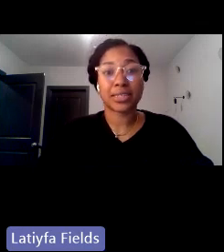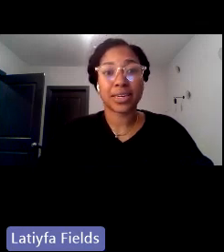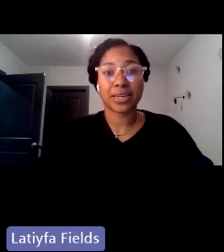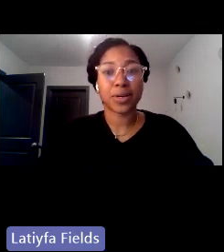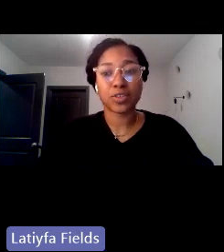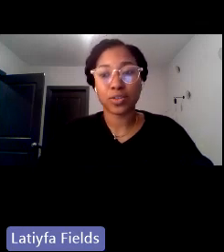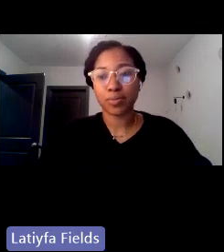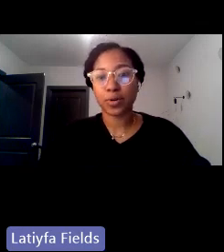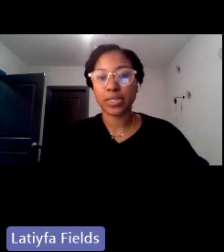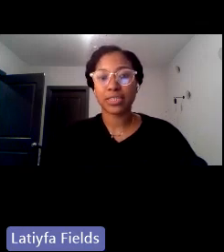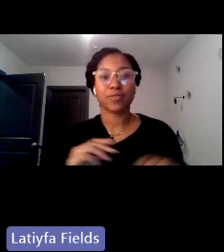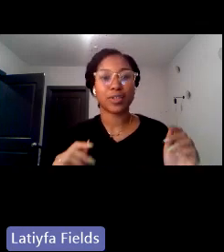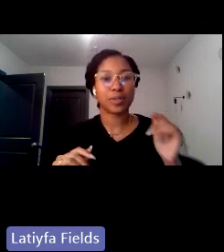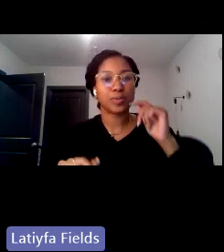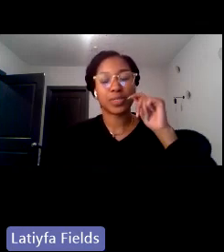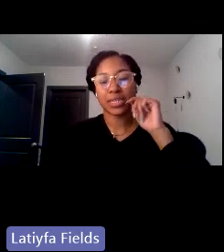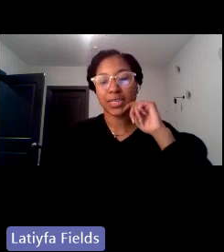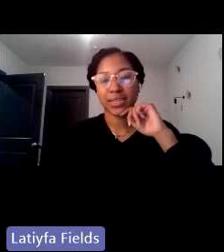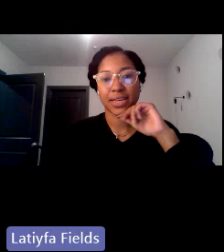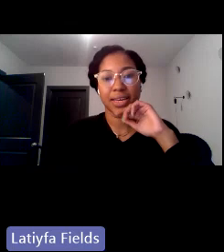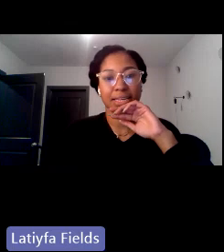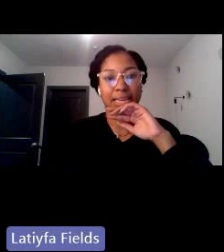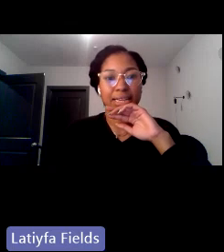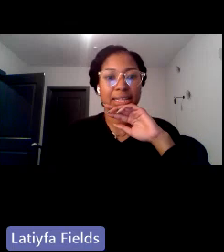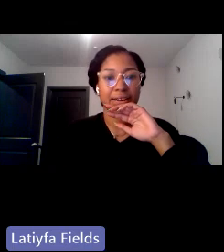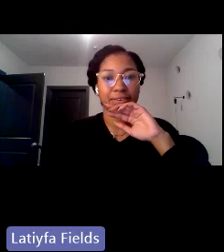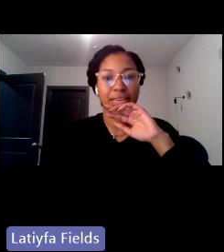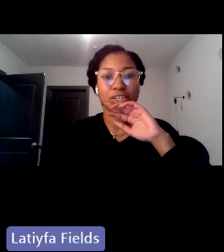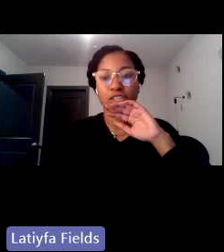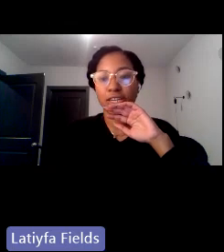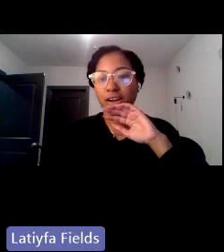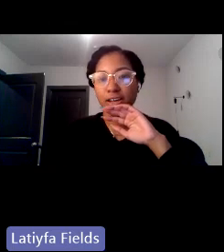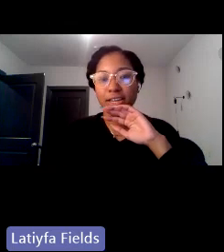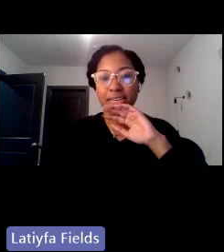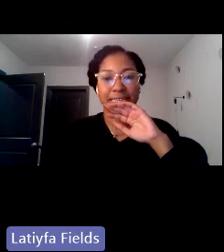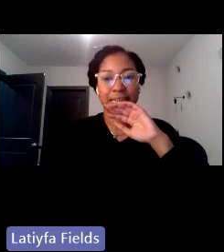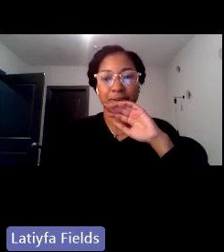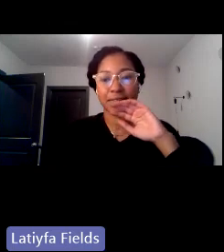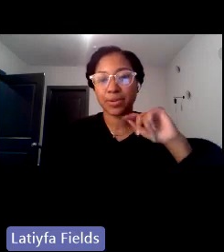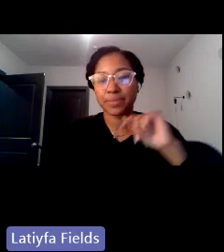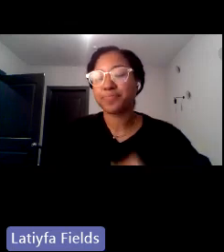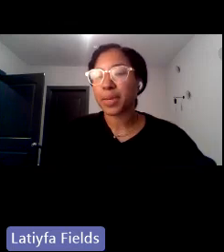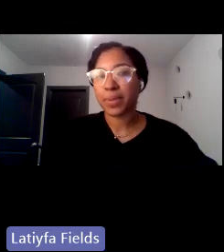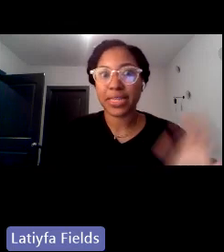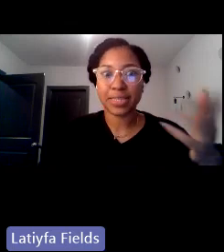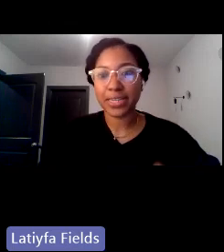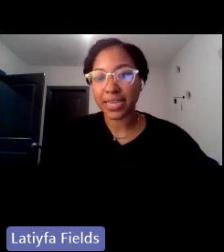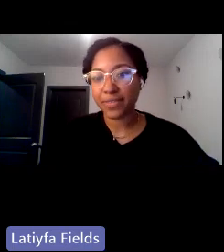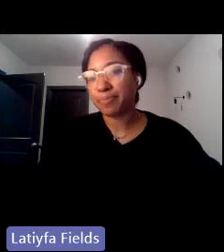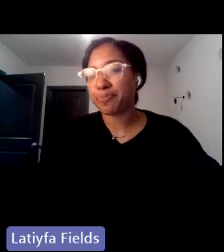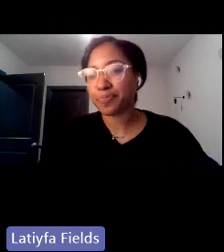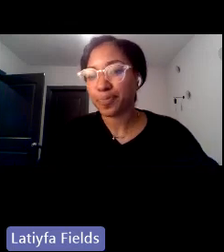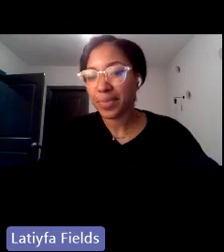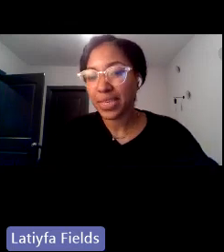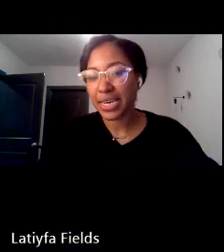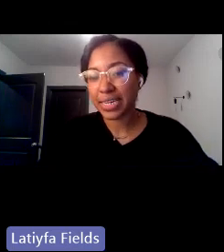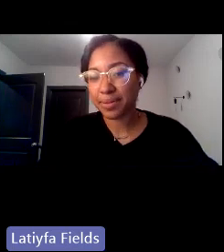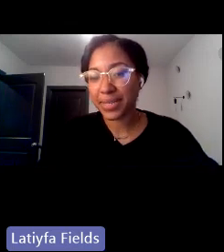what questions are important for you to get clarification on, et cetera, but let's go ahead and dive